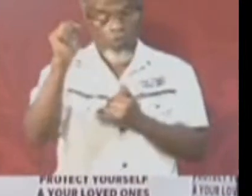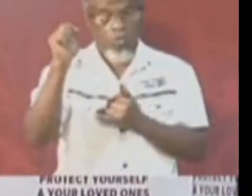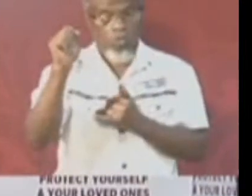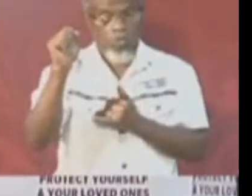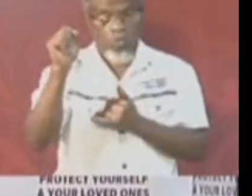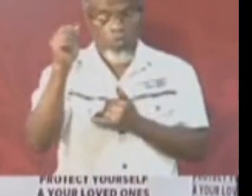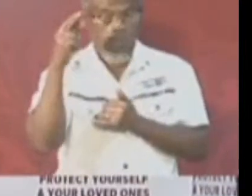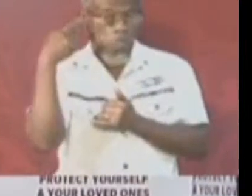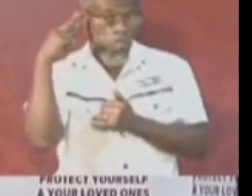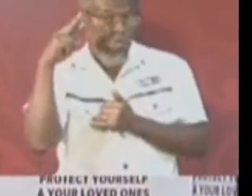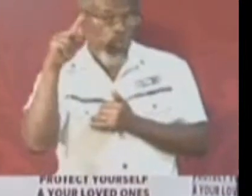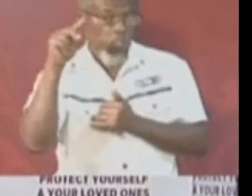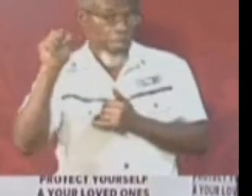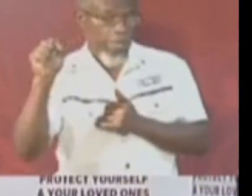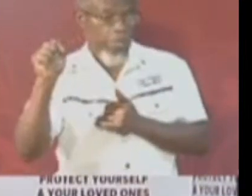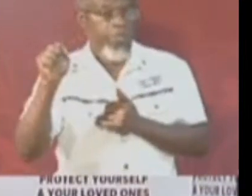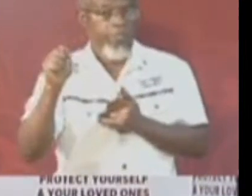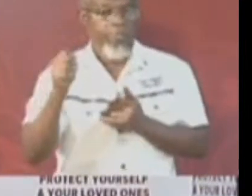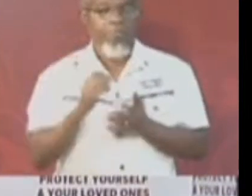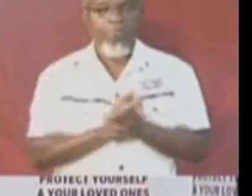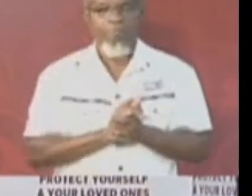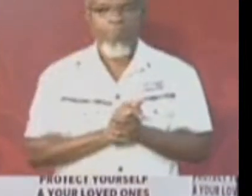Clayton.